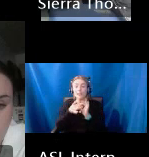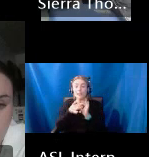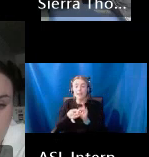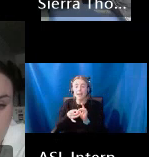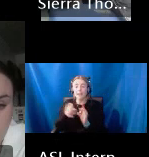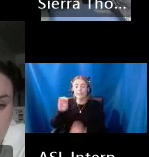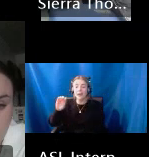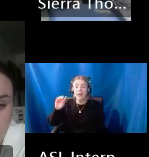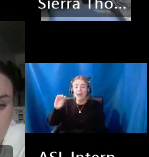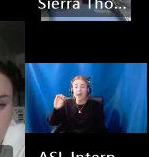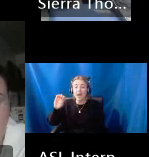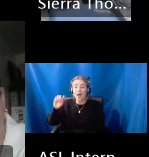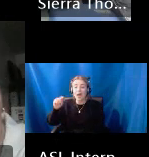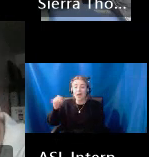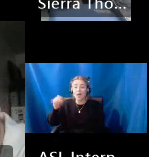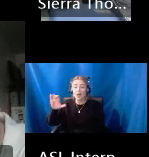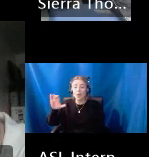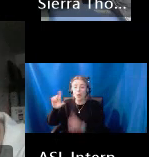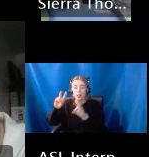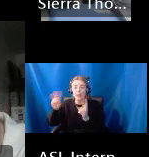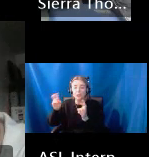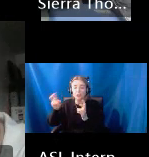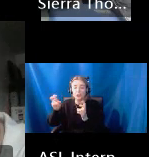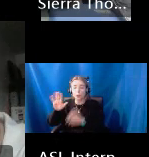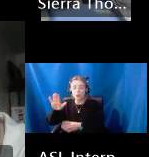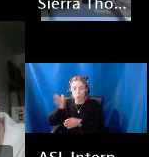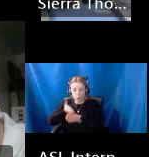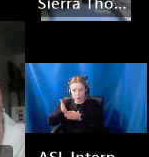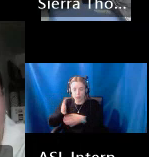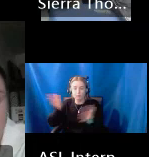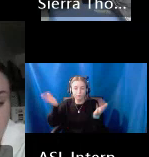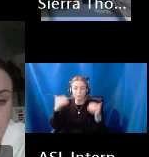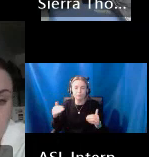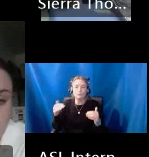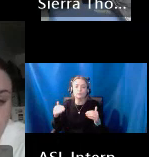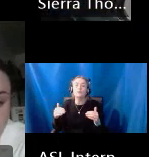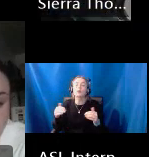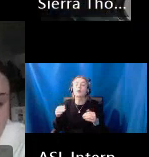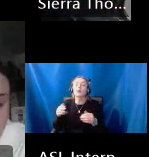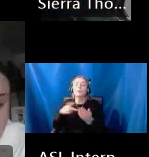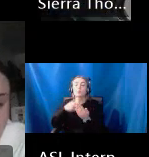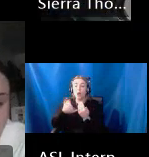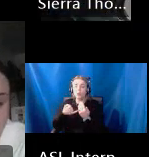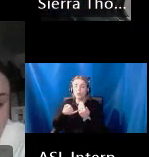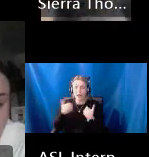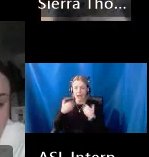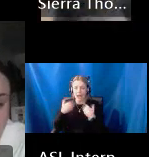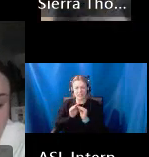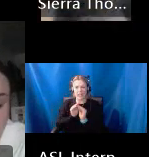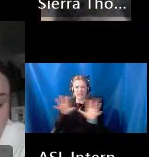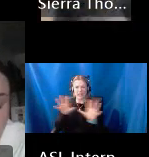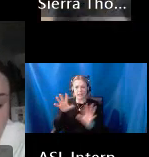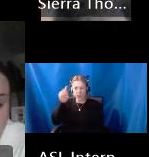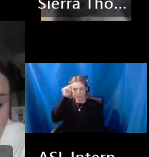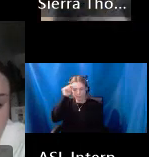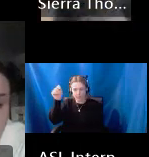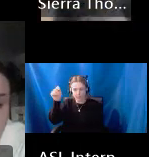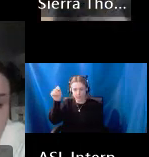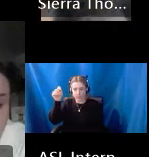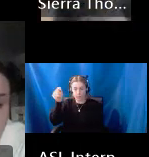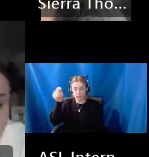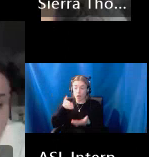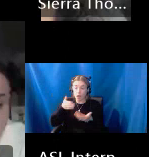are easy points right there. Project demonstrates a clear thesis that will allow for research